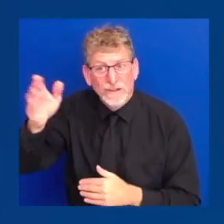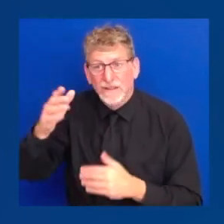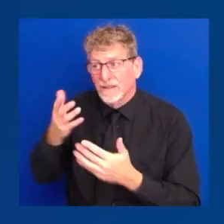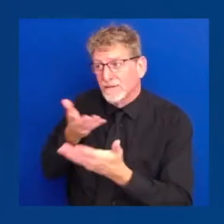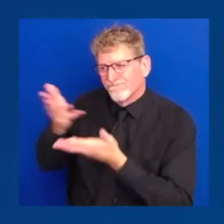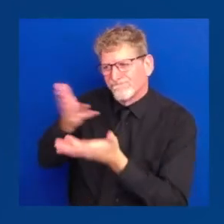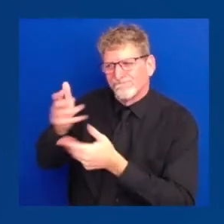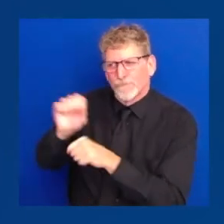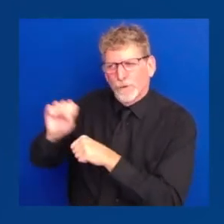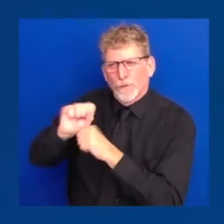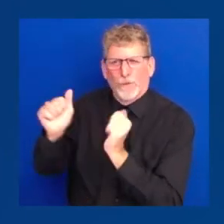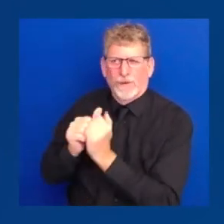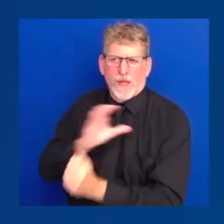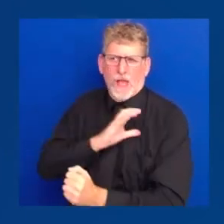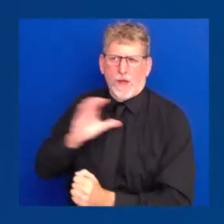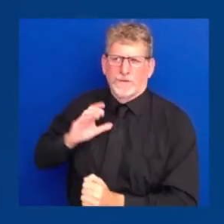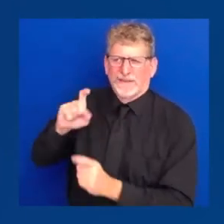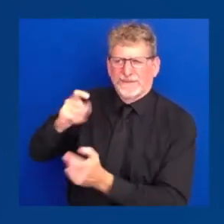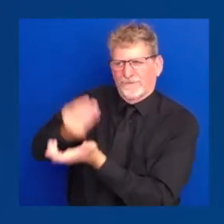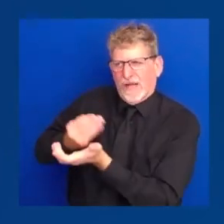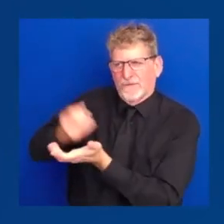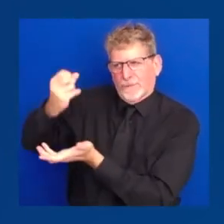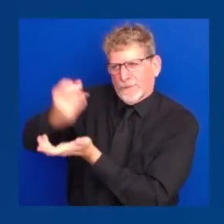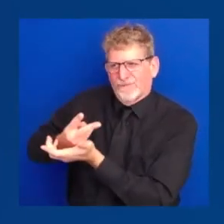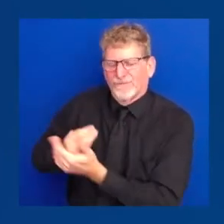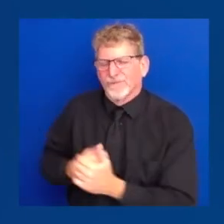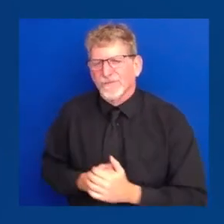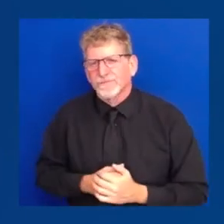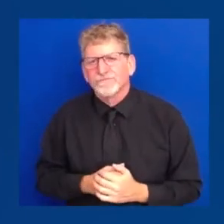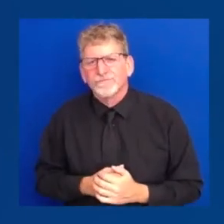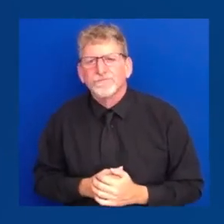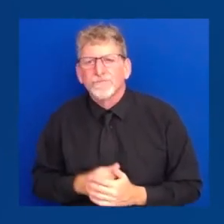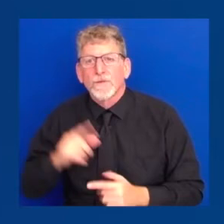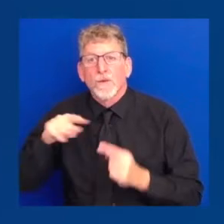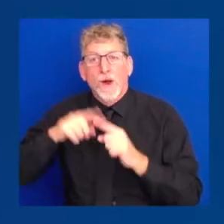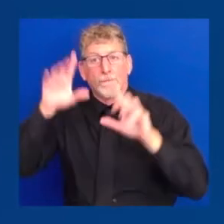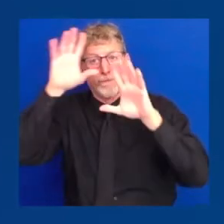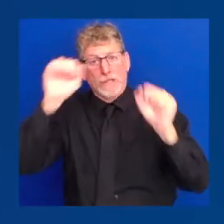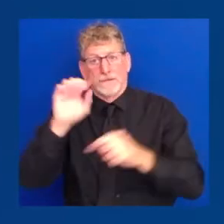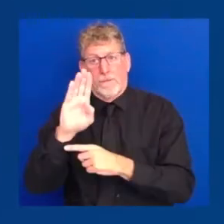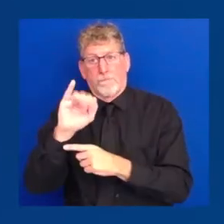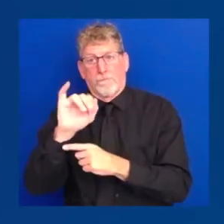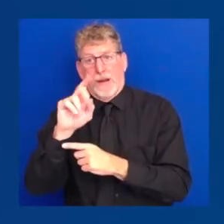President Biden came into office facing the worst public health crisis in more than a century.